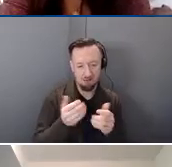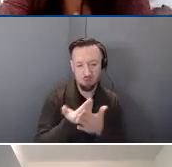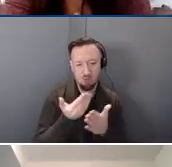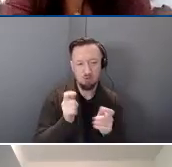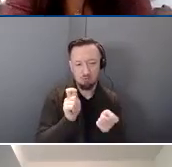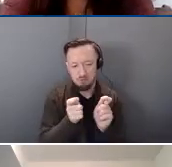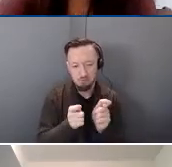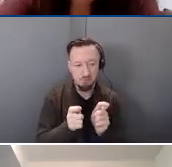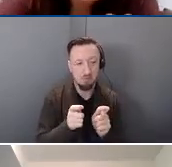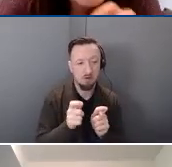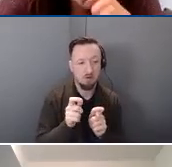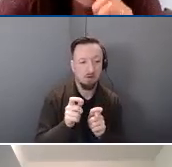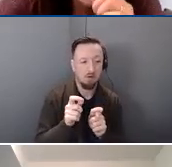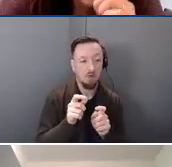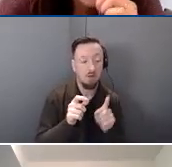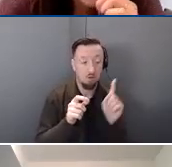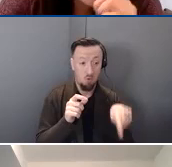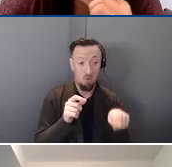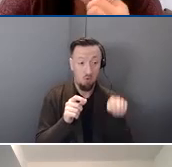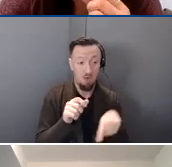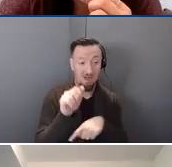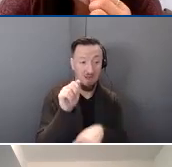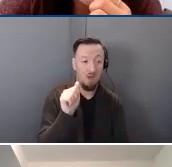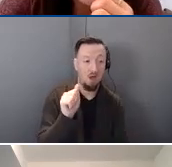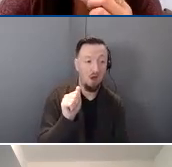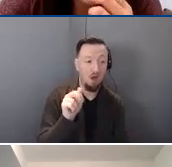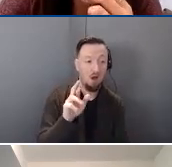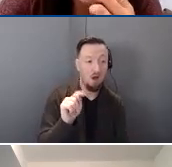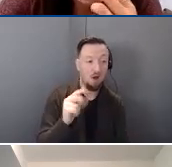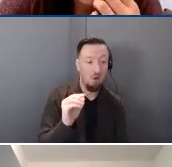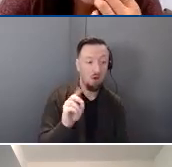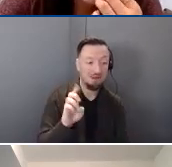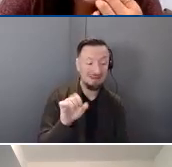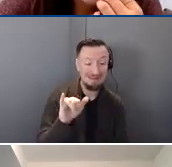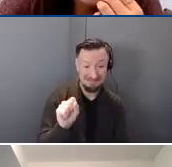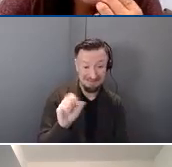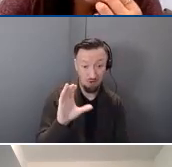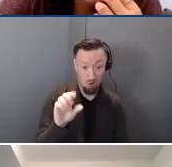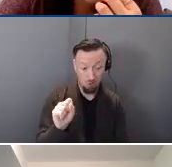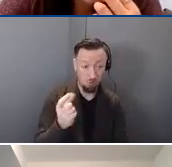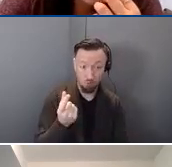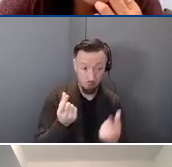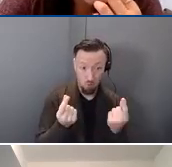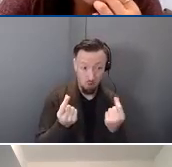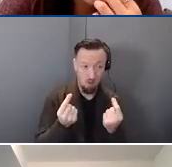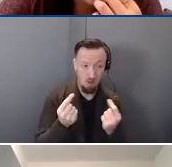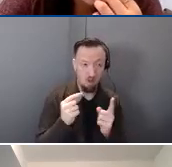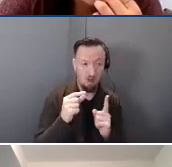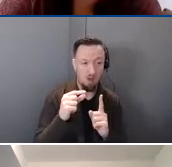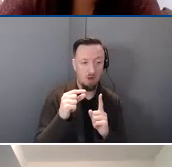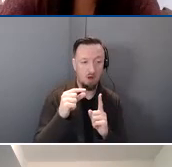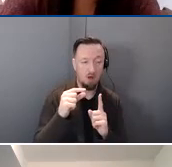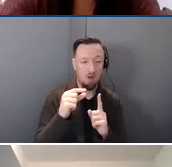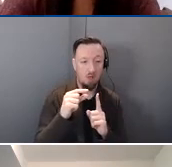really what they've done here with all of the arthrodesis codes is that they've revised the term level